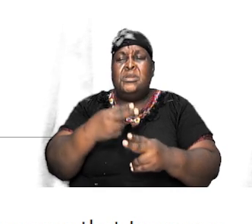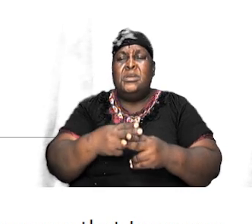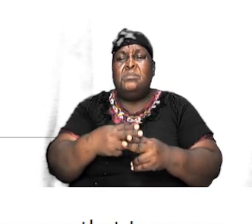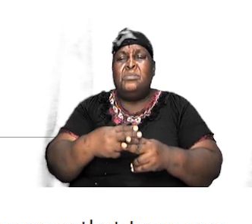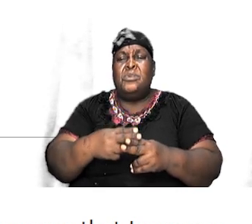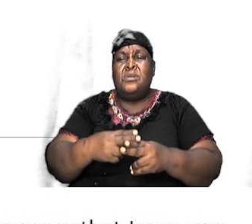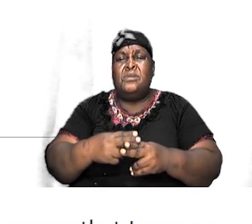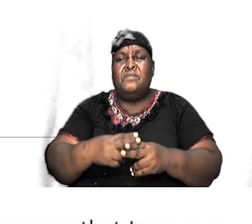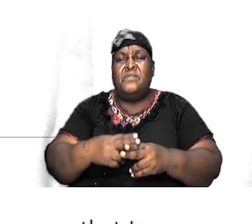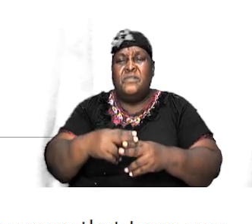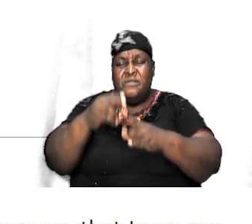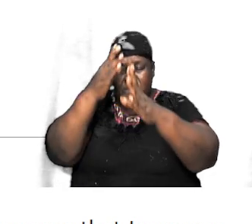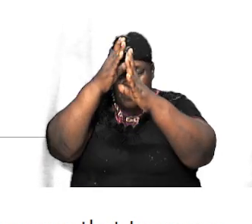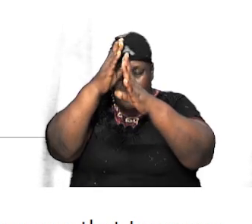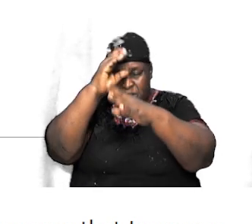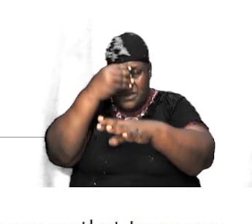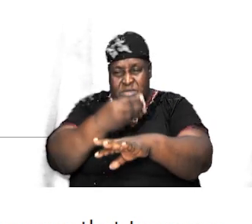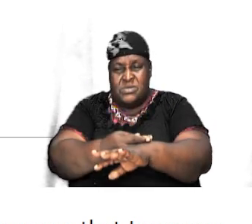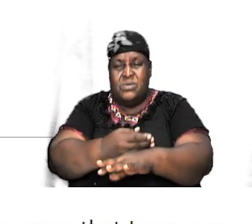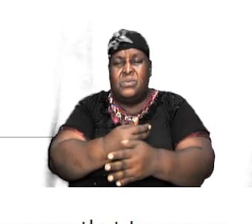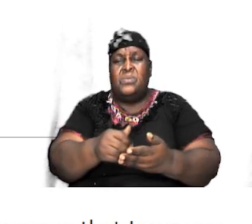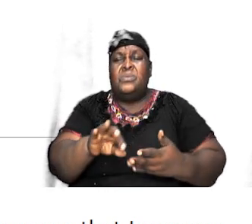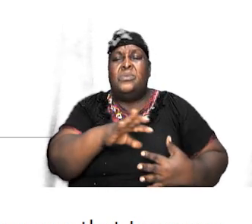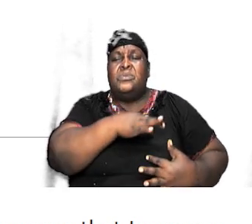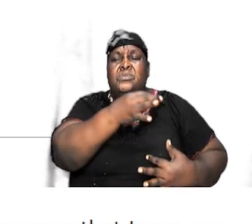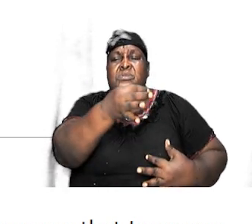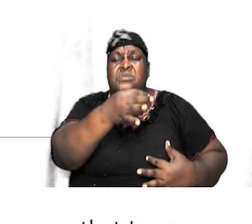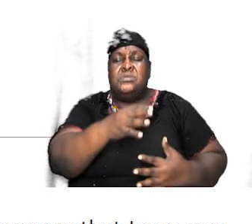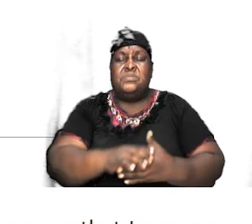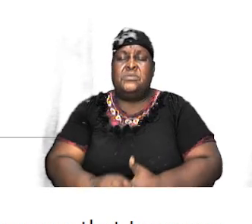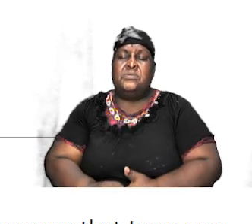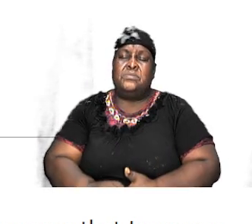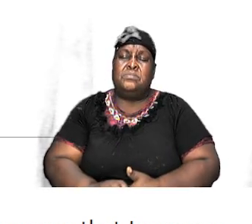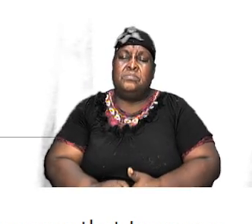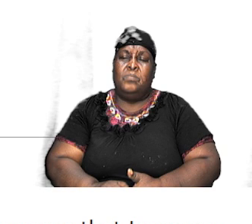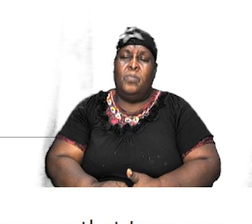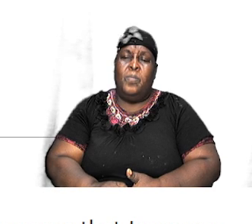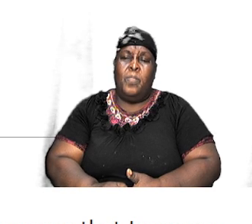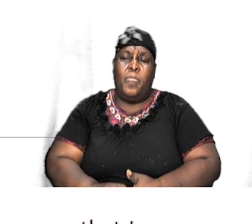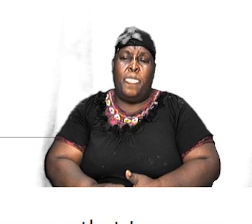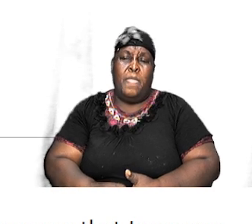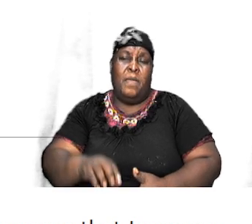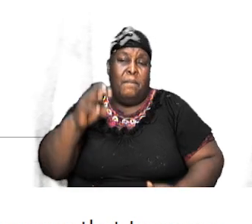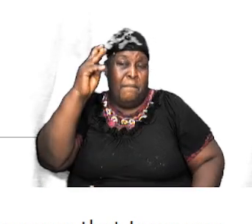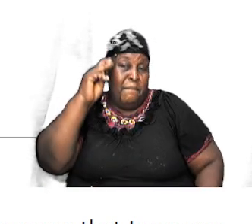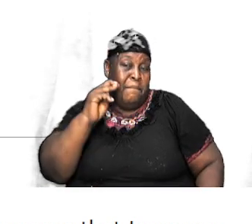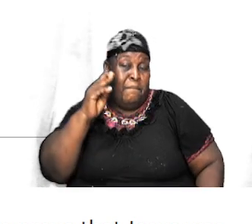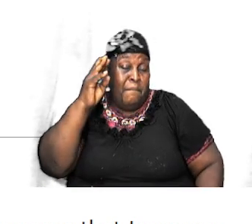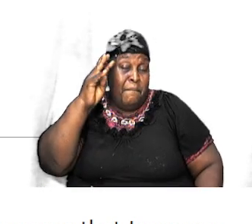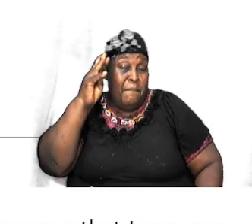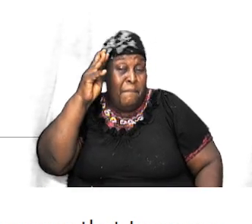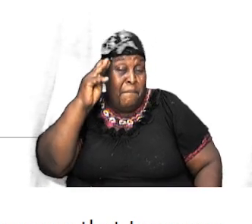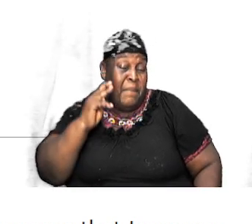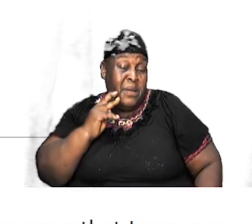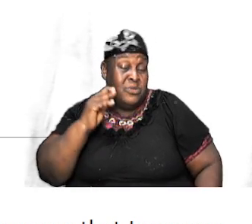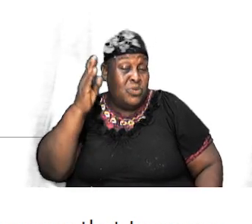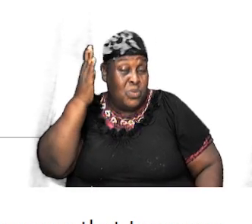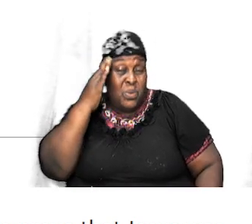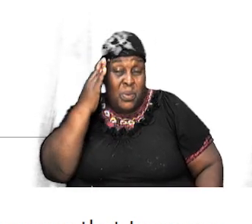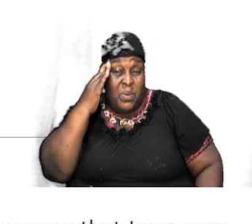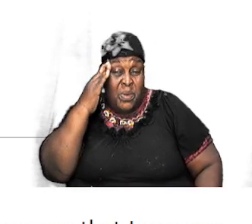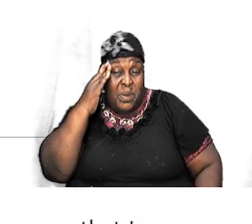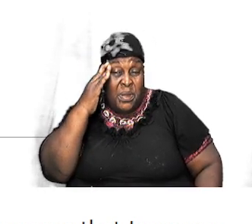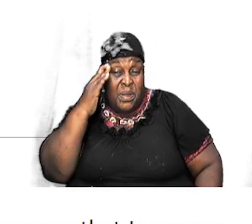Ghost. Now, Matthew knew that